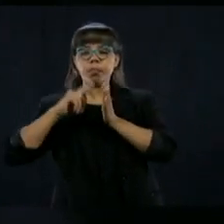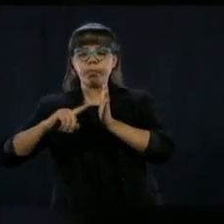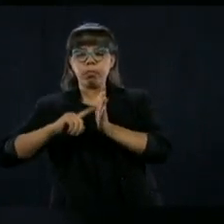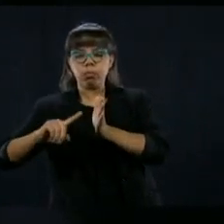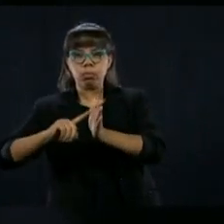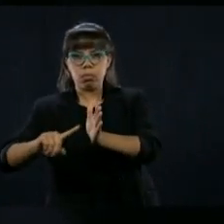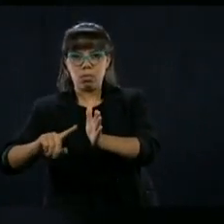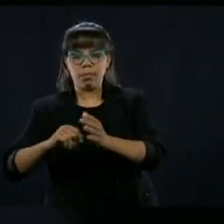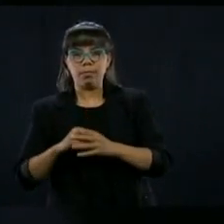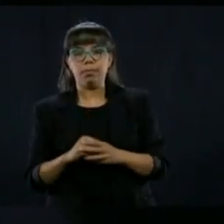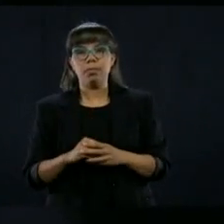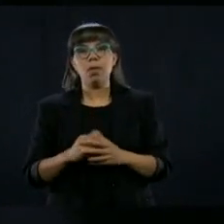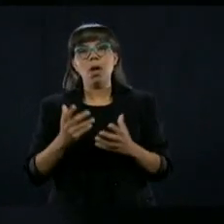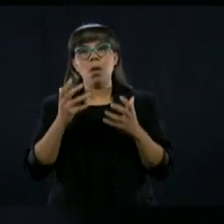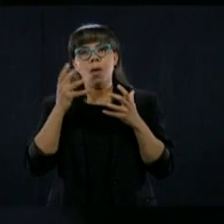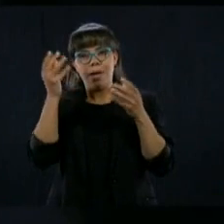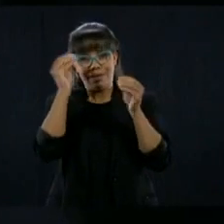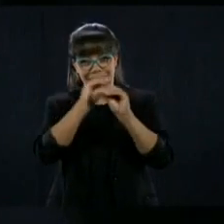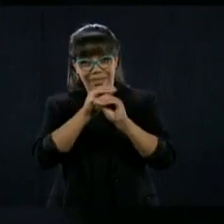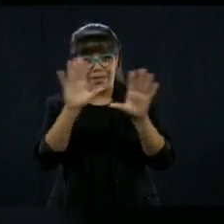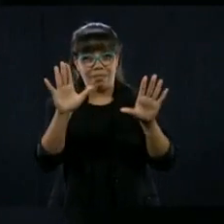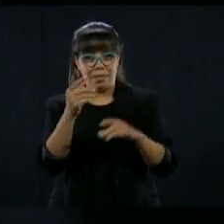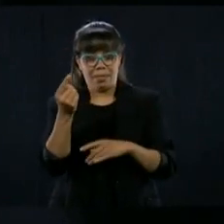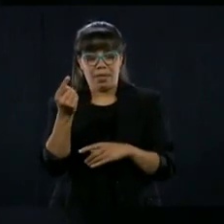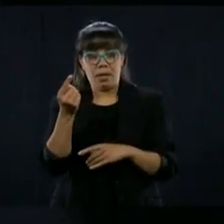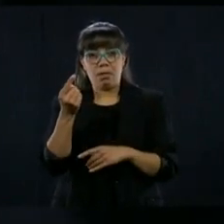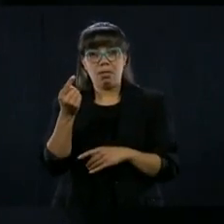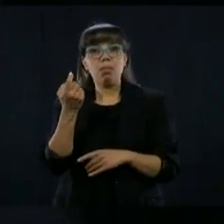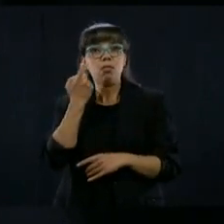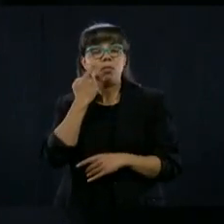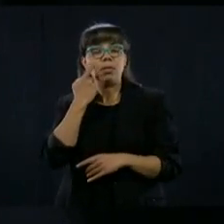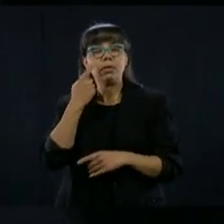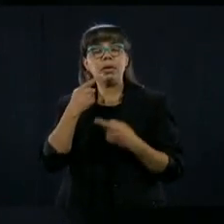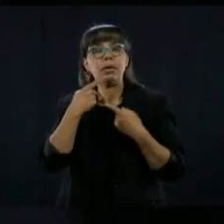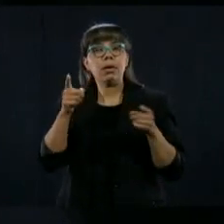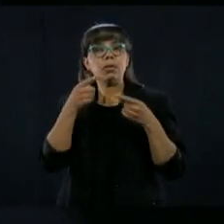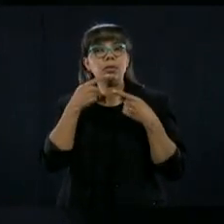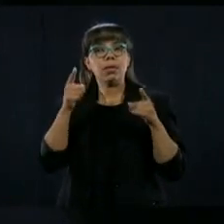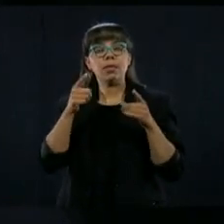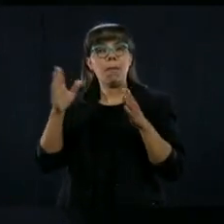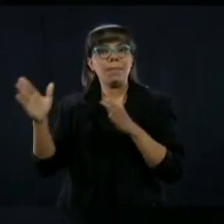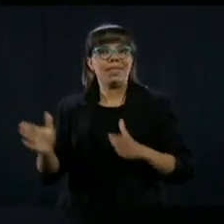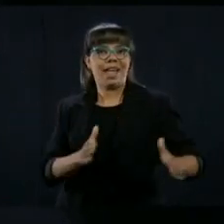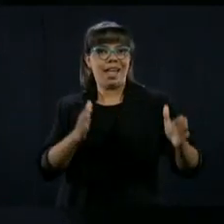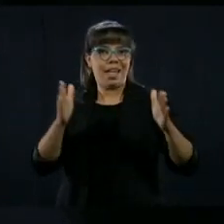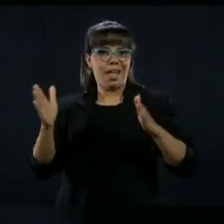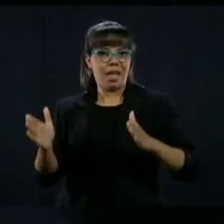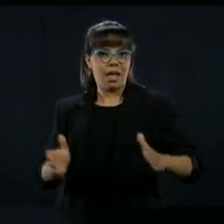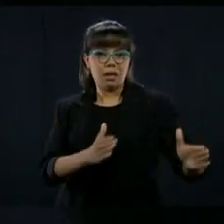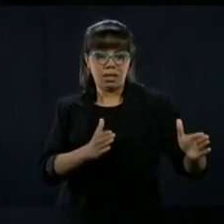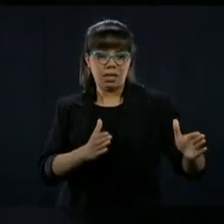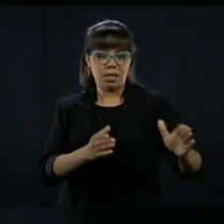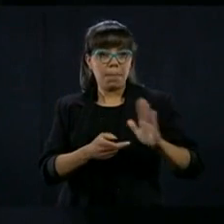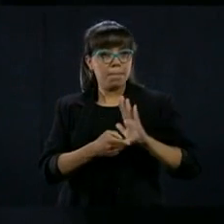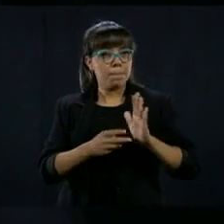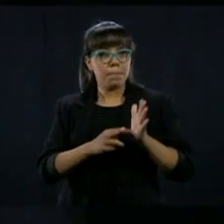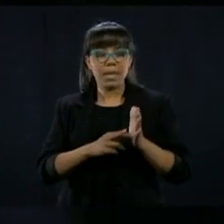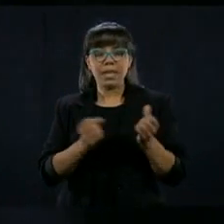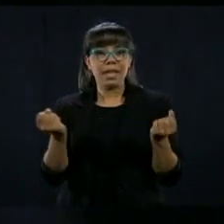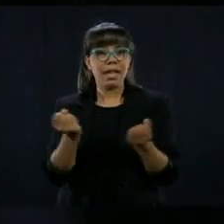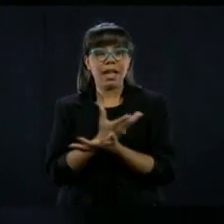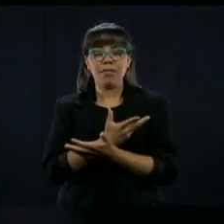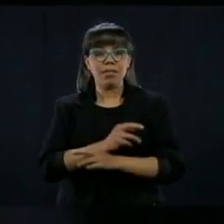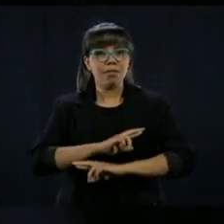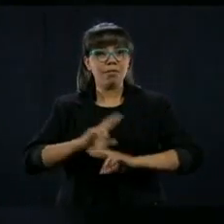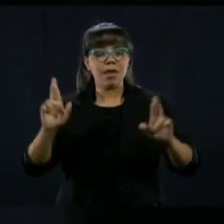not starting this week. Gatherings are still forbidden. It's not the time